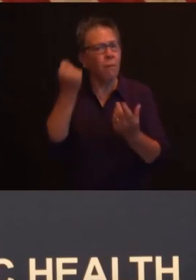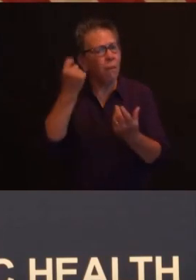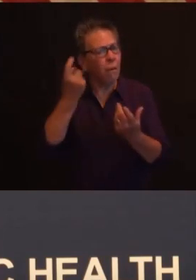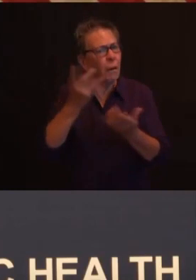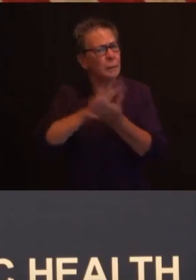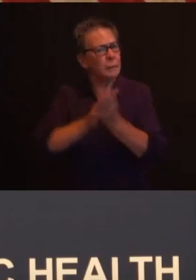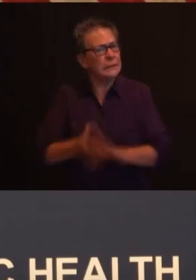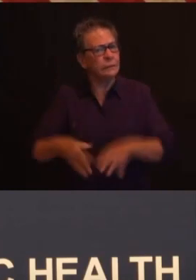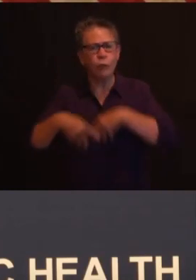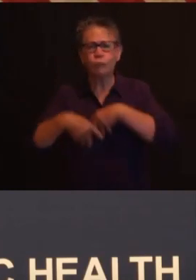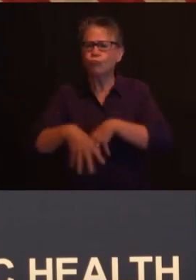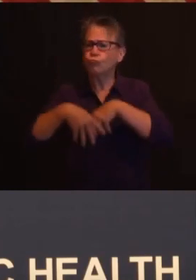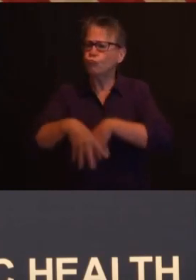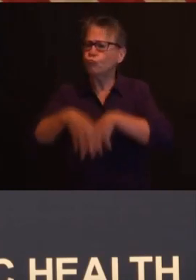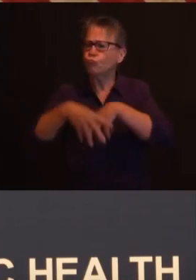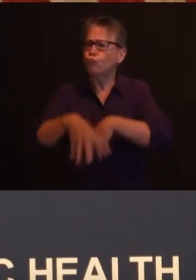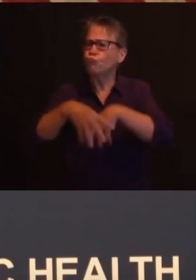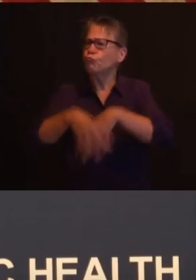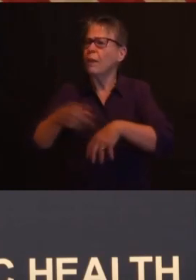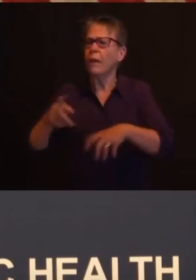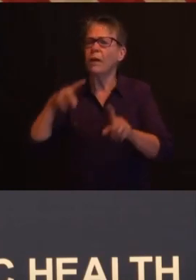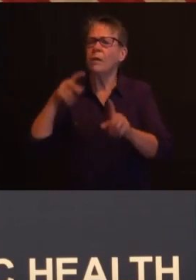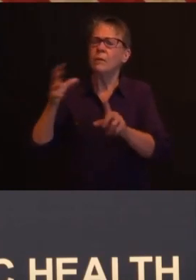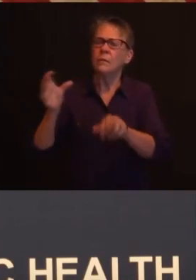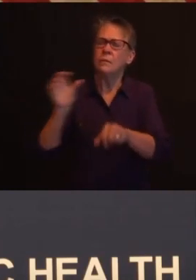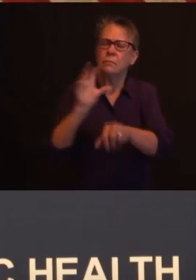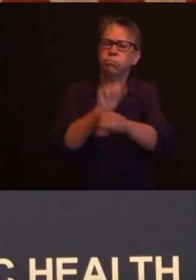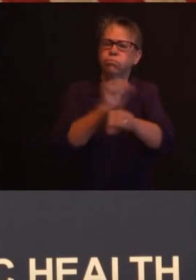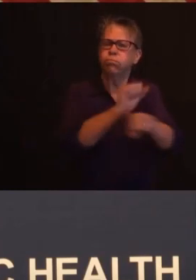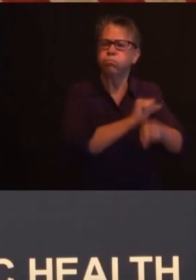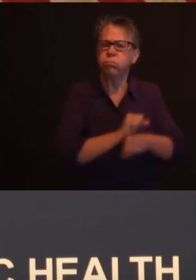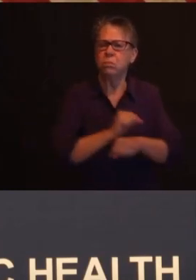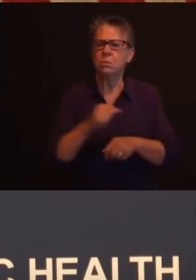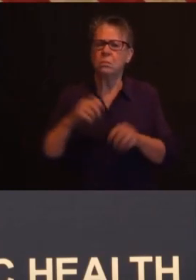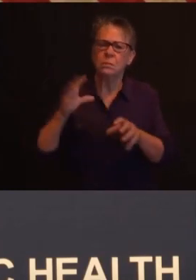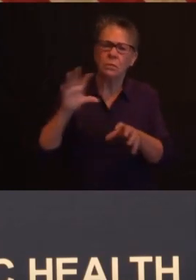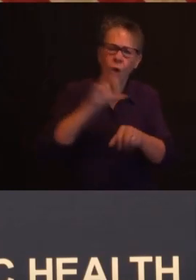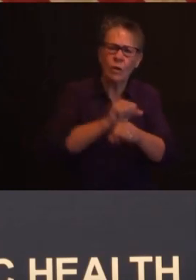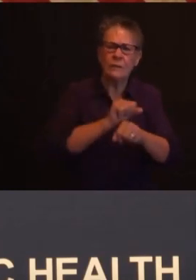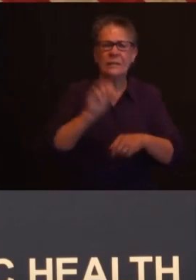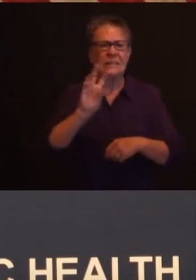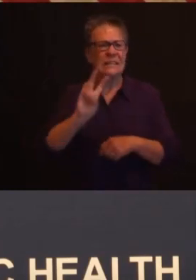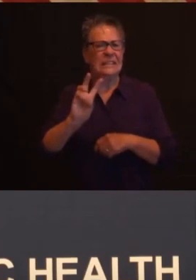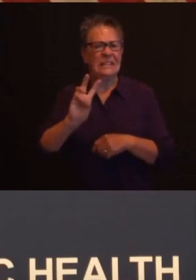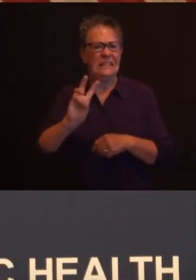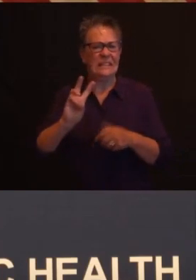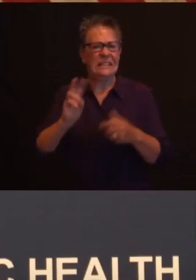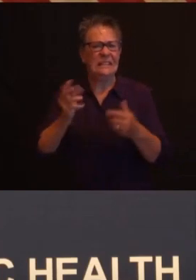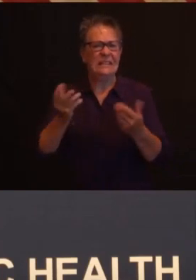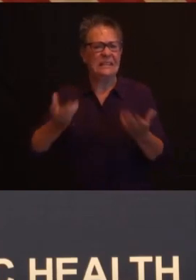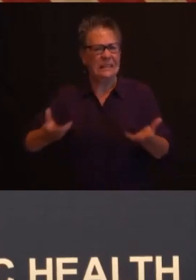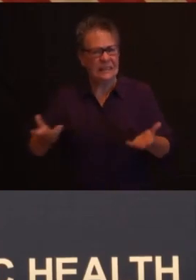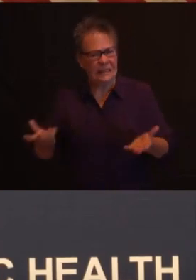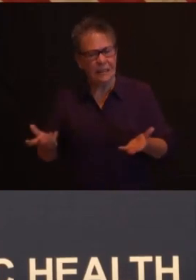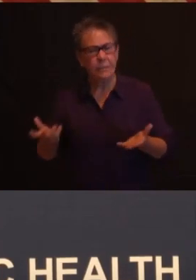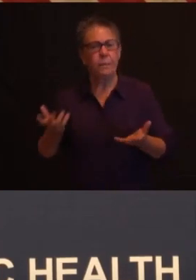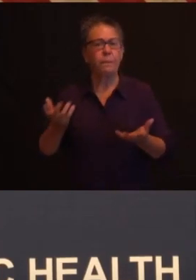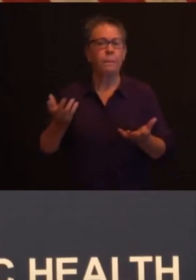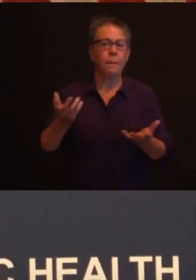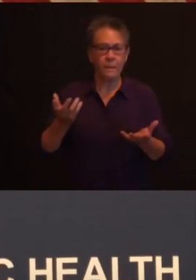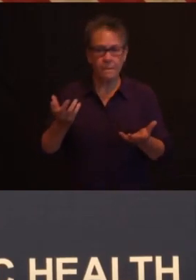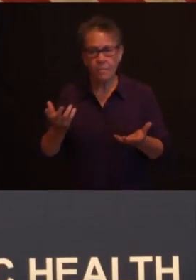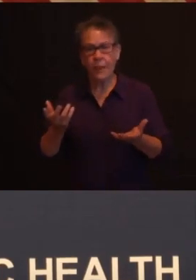had, sad to say, we had a reported death from a gentleman in Jersey City who got struck in the neck by a